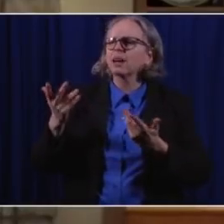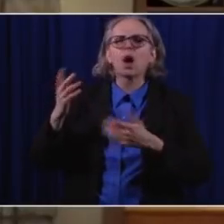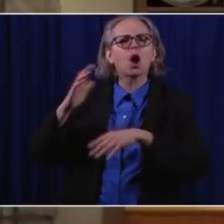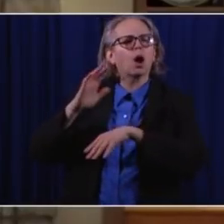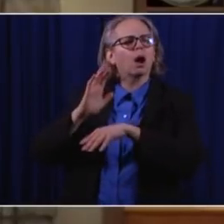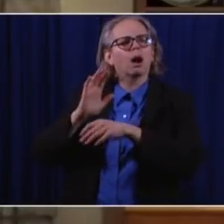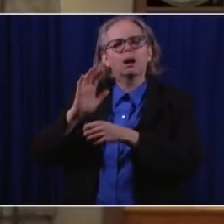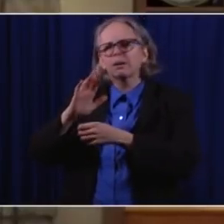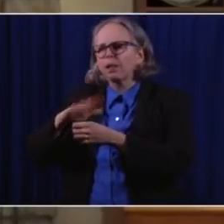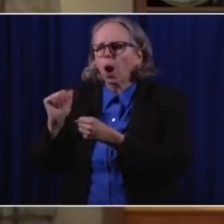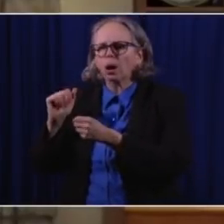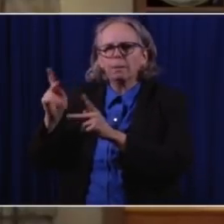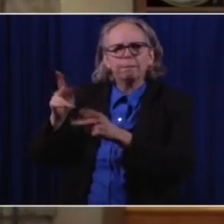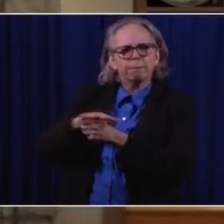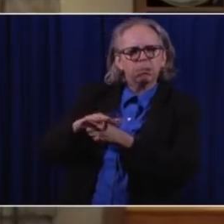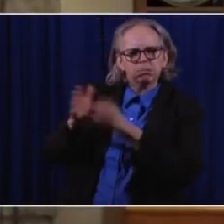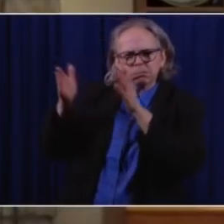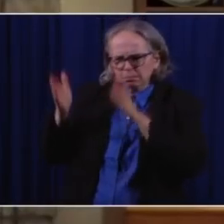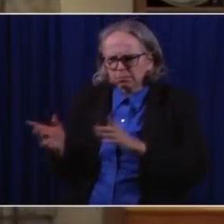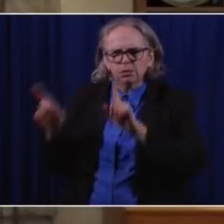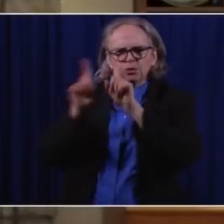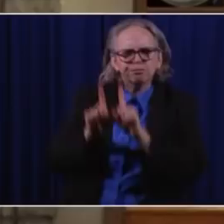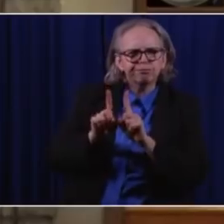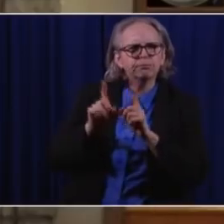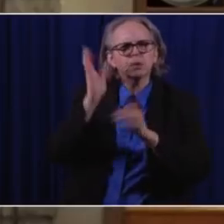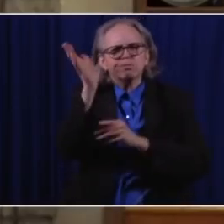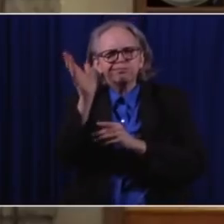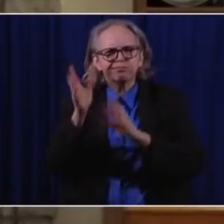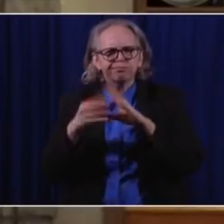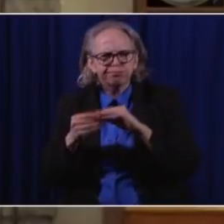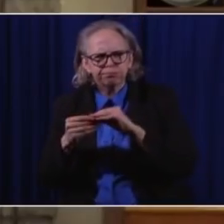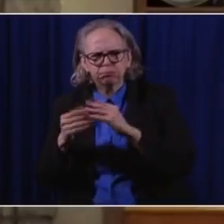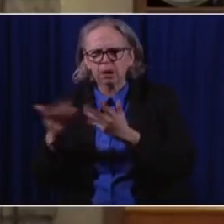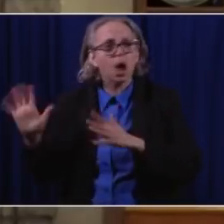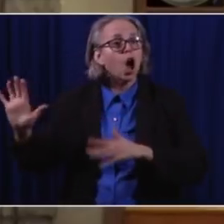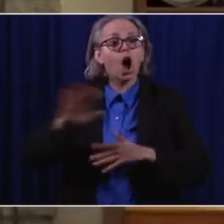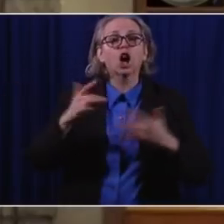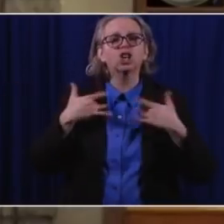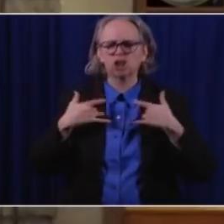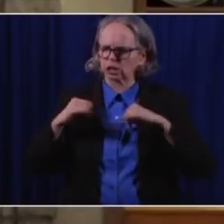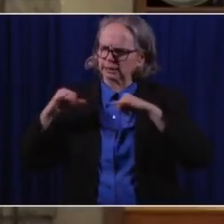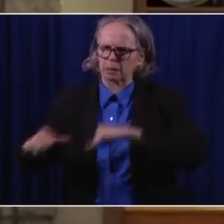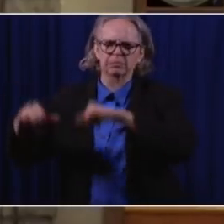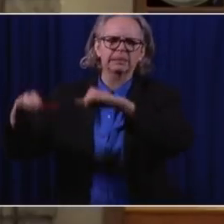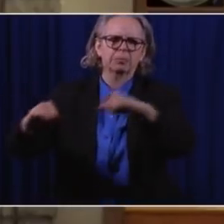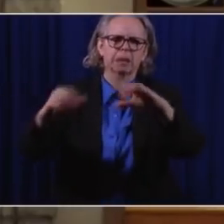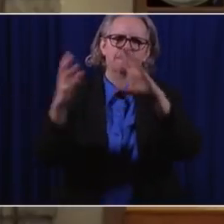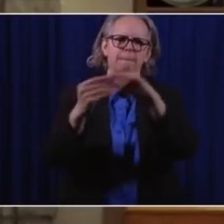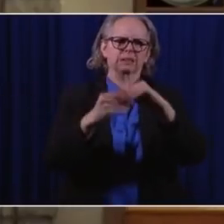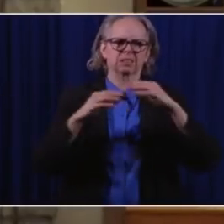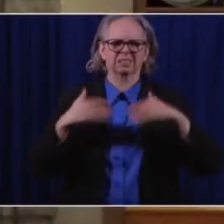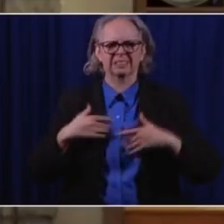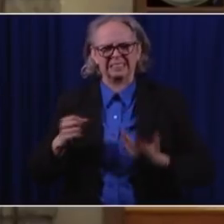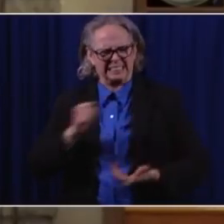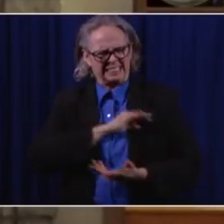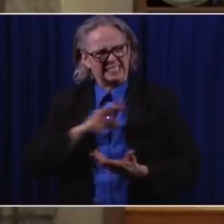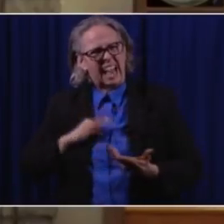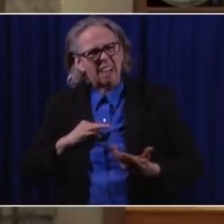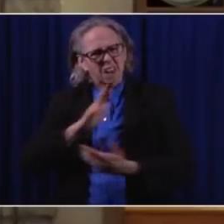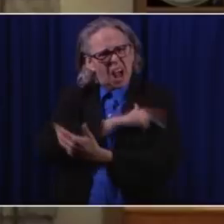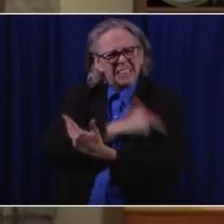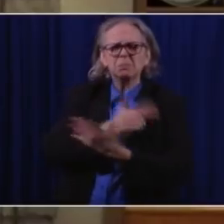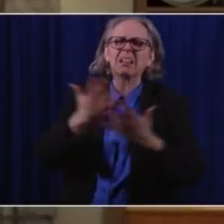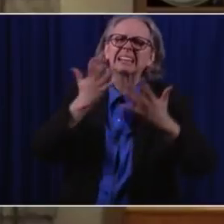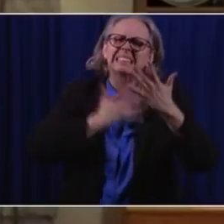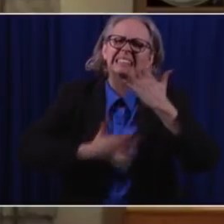that was the number one concern, is personnel. This has spread everywhere in all 88 counties. We can't borrow from one